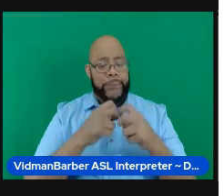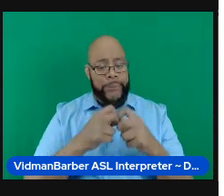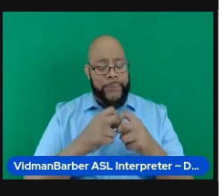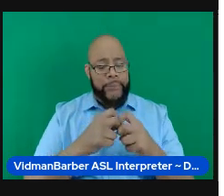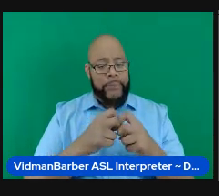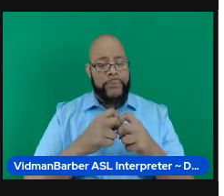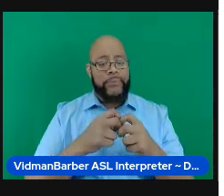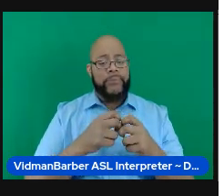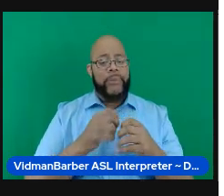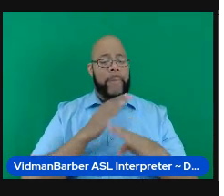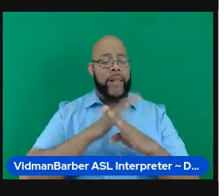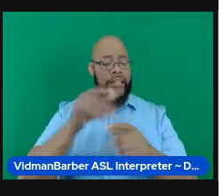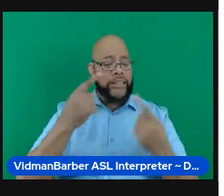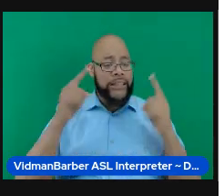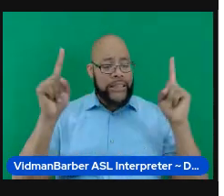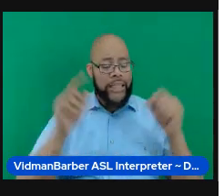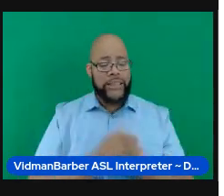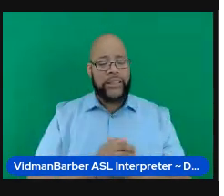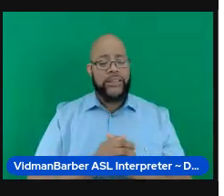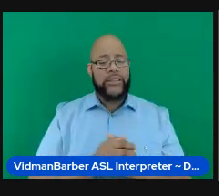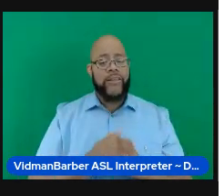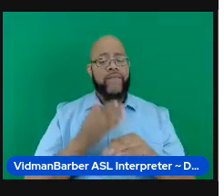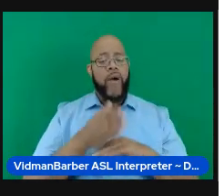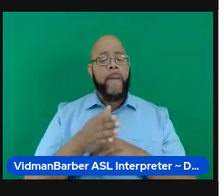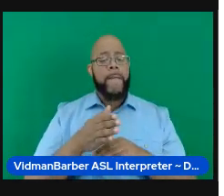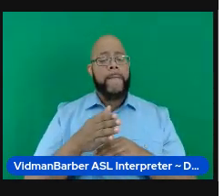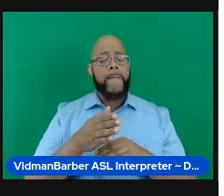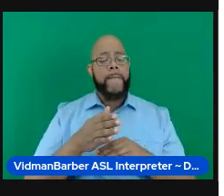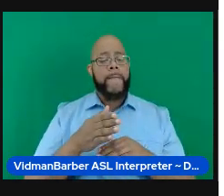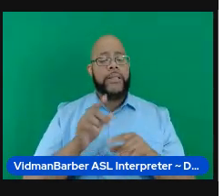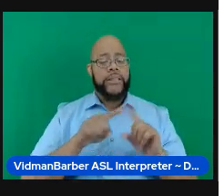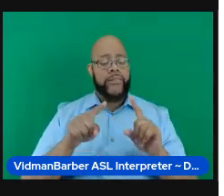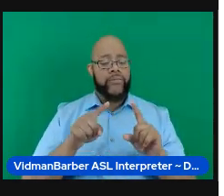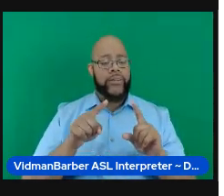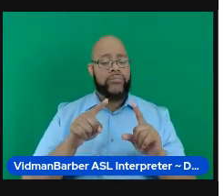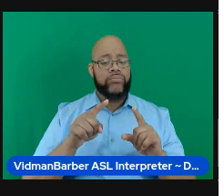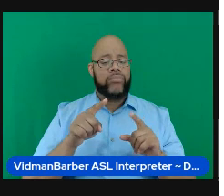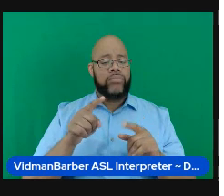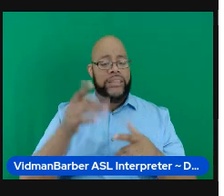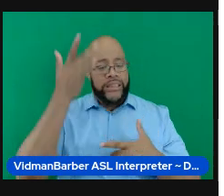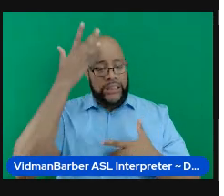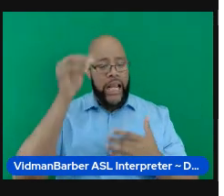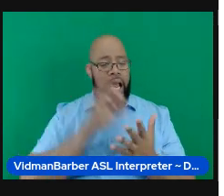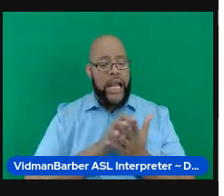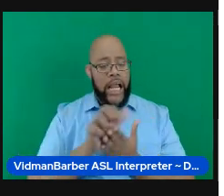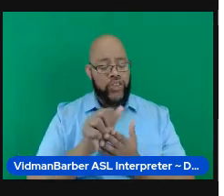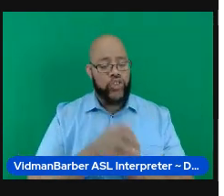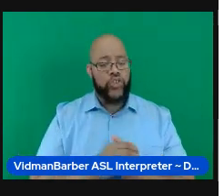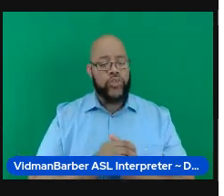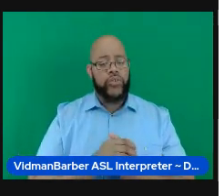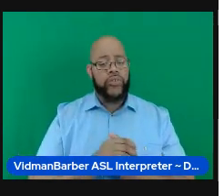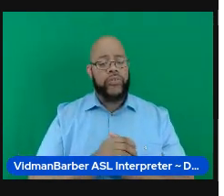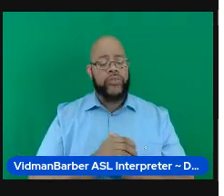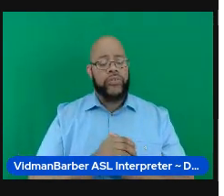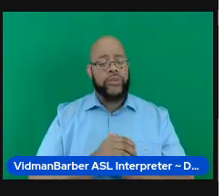success against chronic infectious agents and cancer. An innovative and